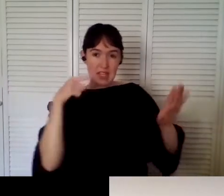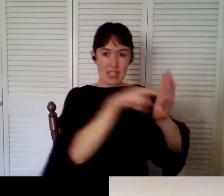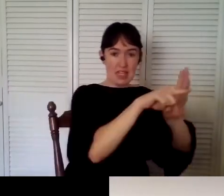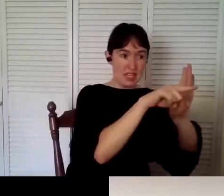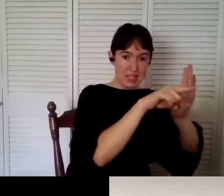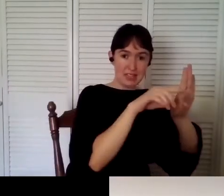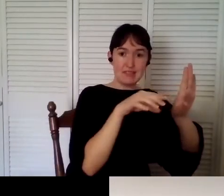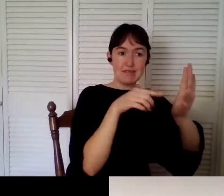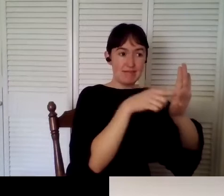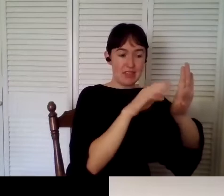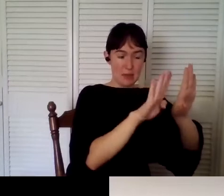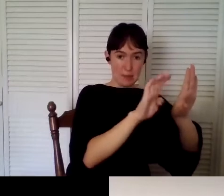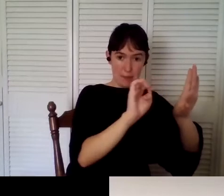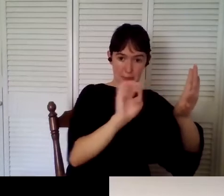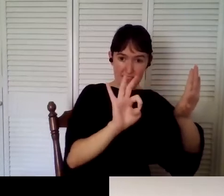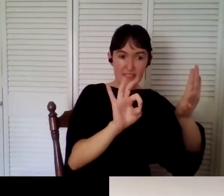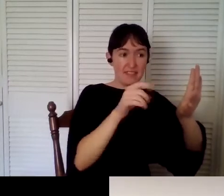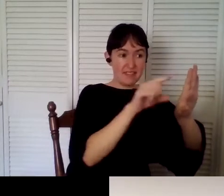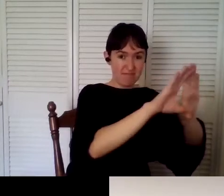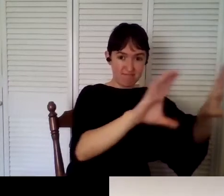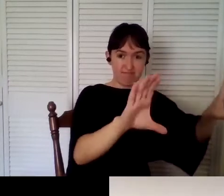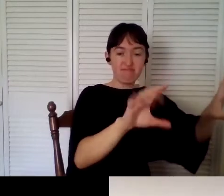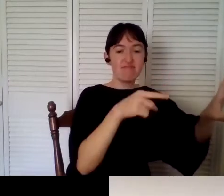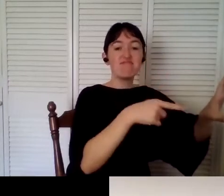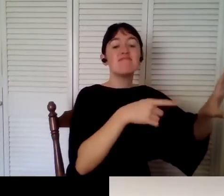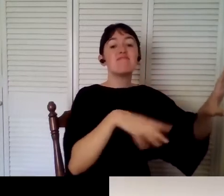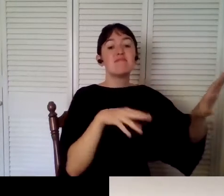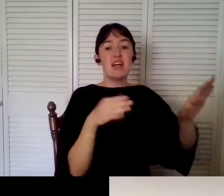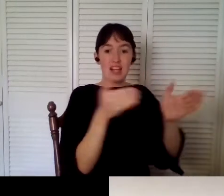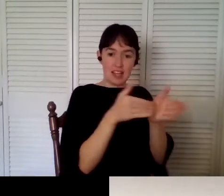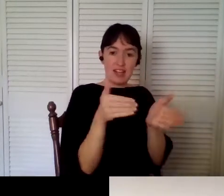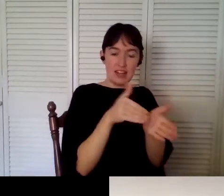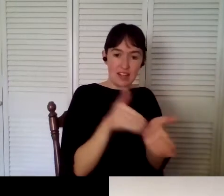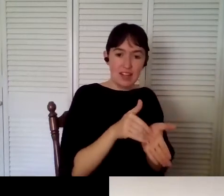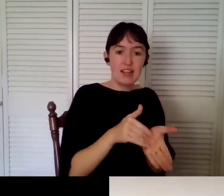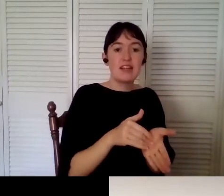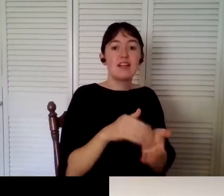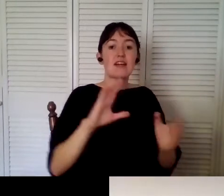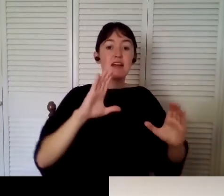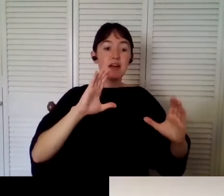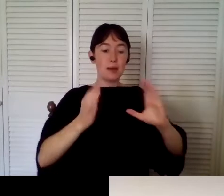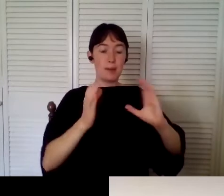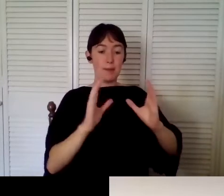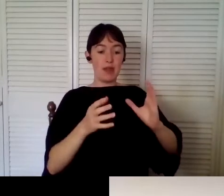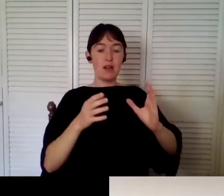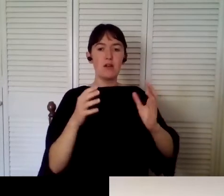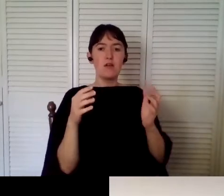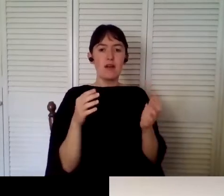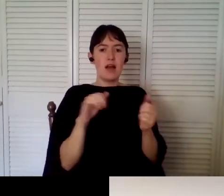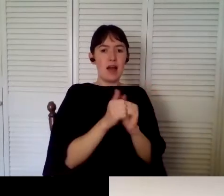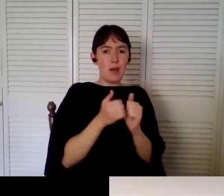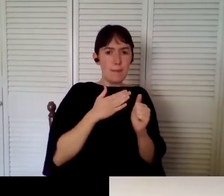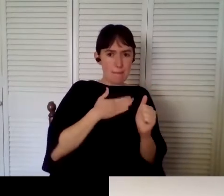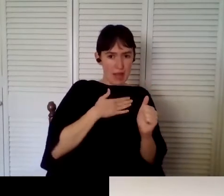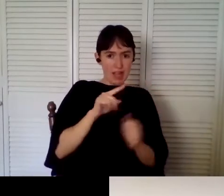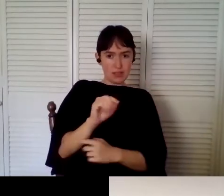the broken points looked like in our experimental model to what the broken points look like in the archaeological record. And